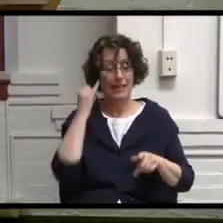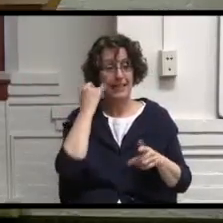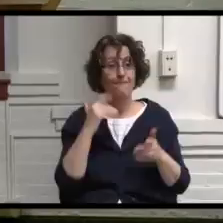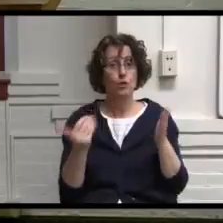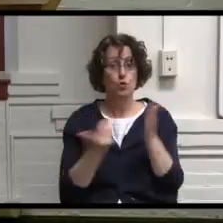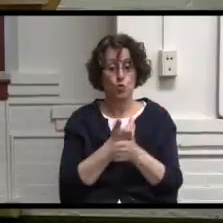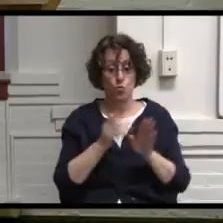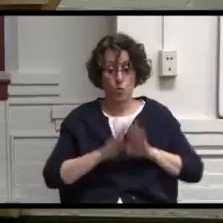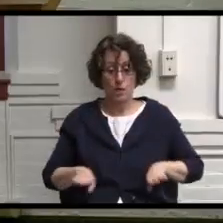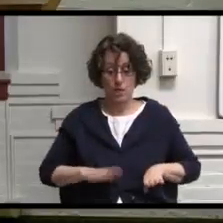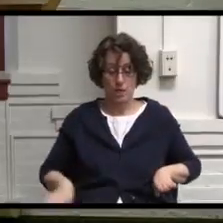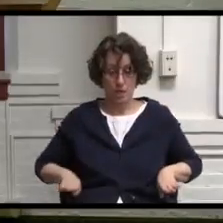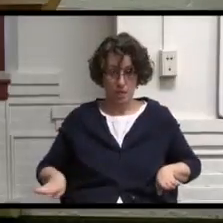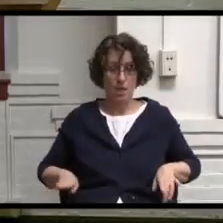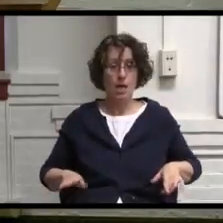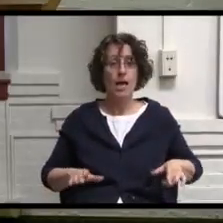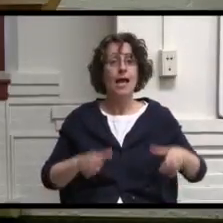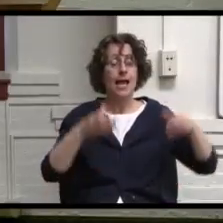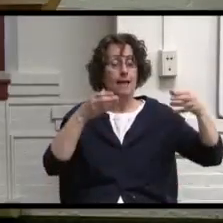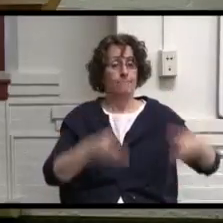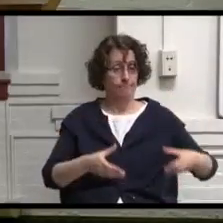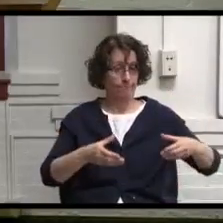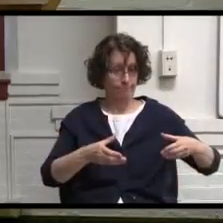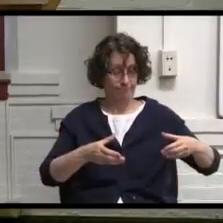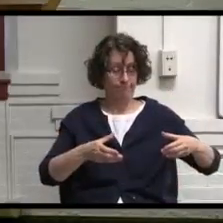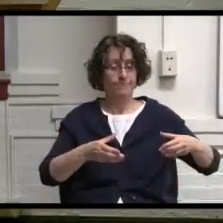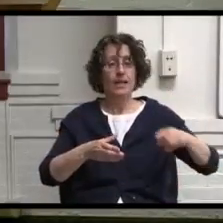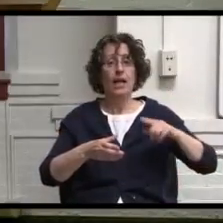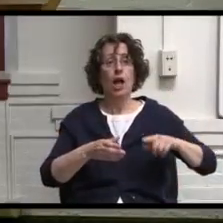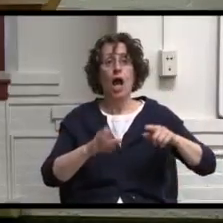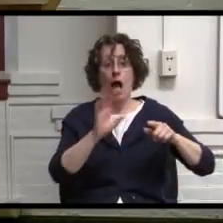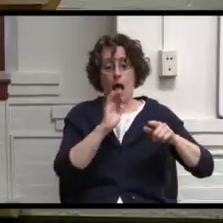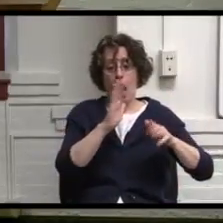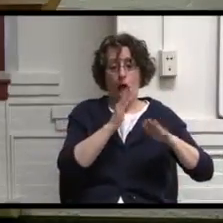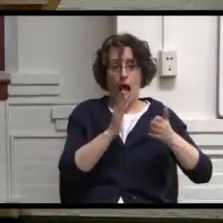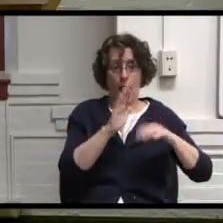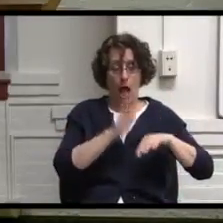plots, headstones shall be placed on the west end and faced east.